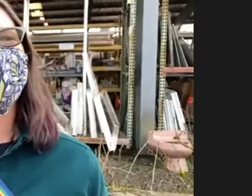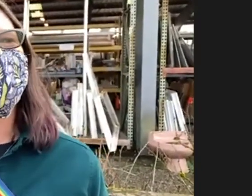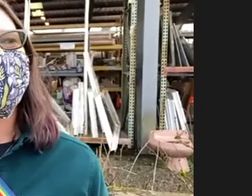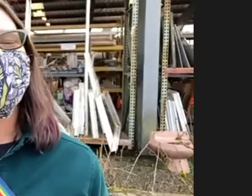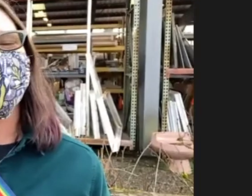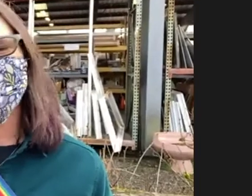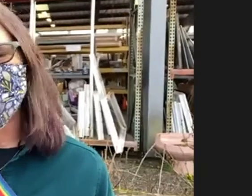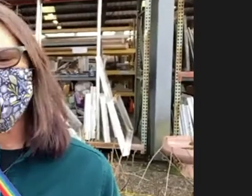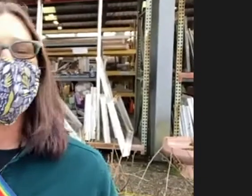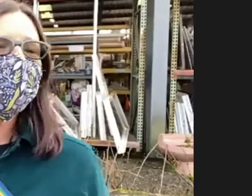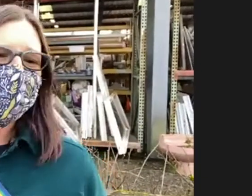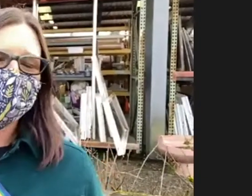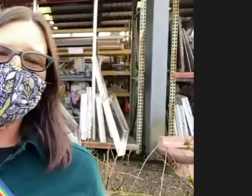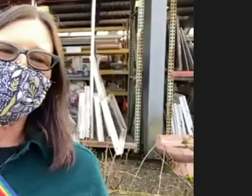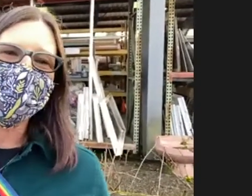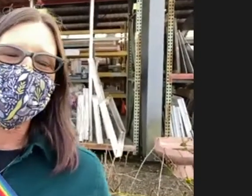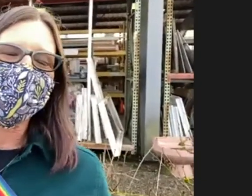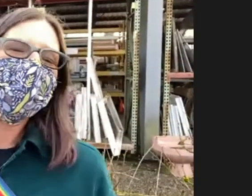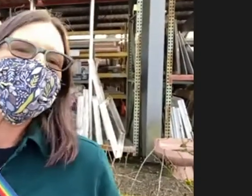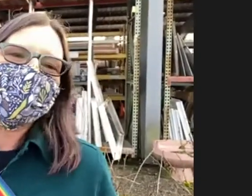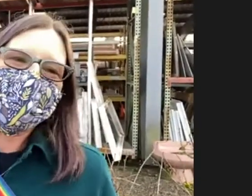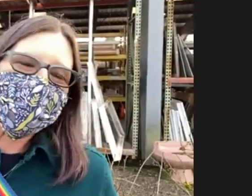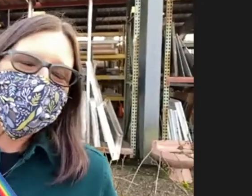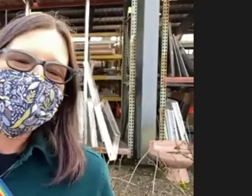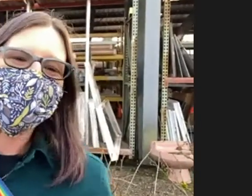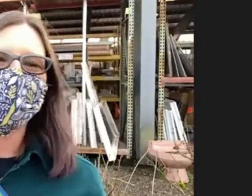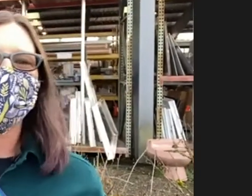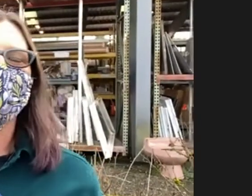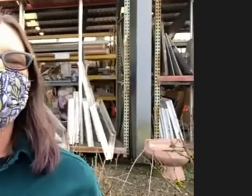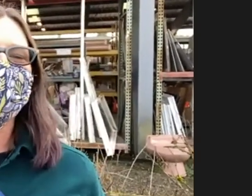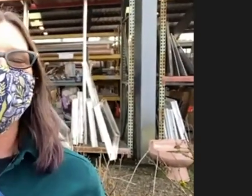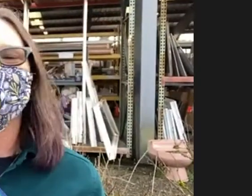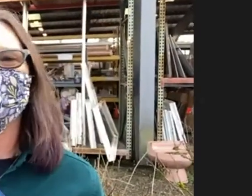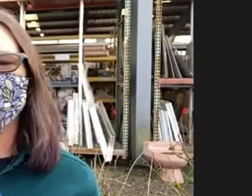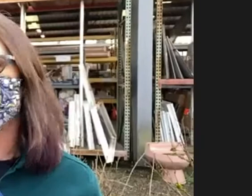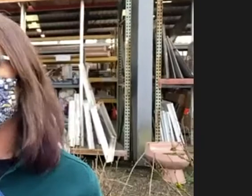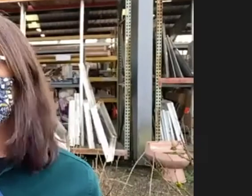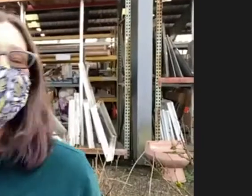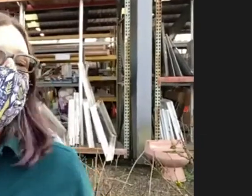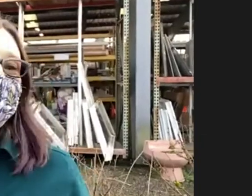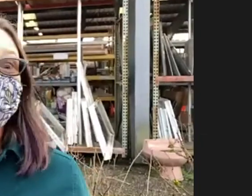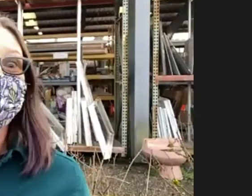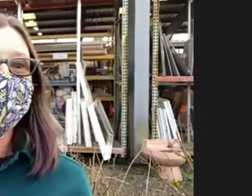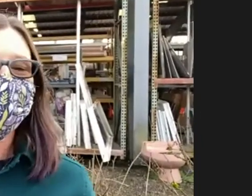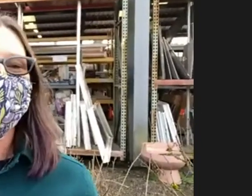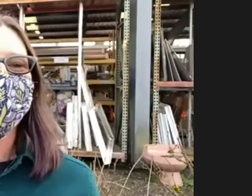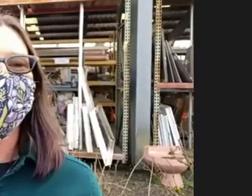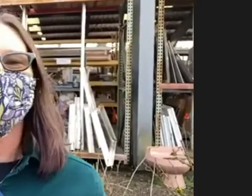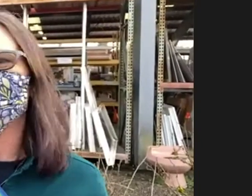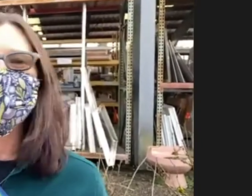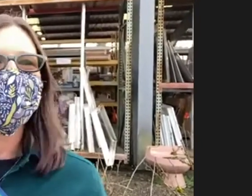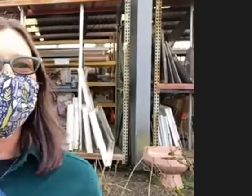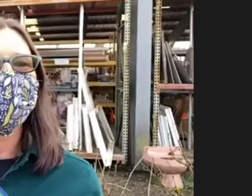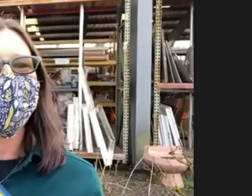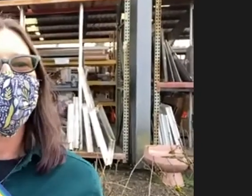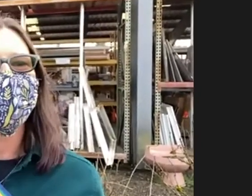school I worked in. And so there will be in the resource a form for you to fill out to show interest. If it's something that you want to get together with other kids that think like you